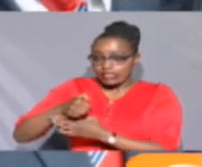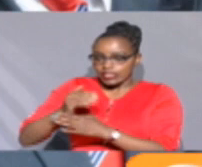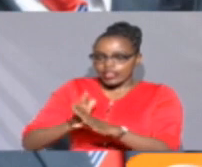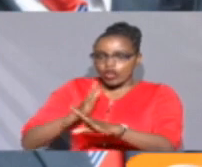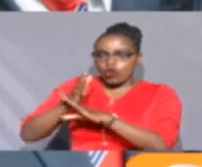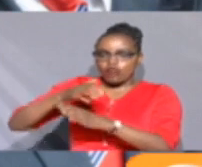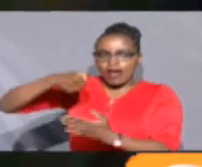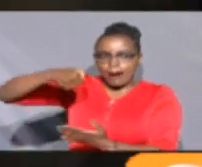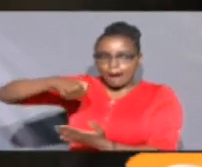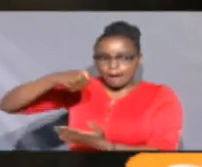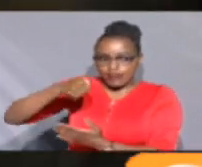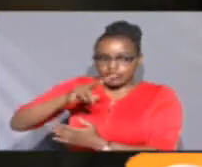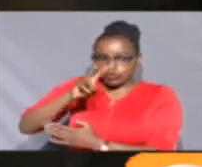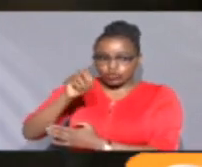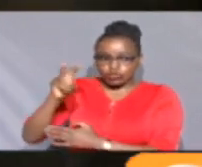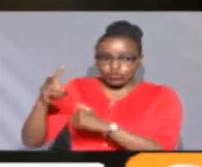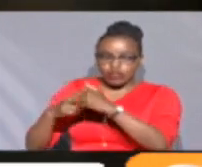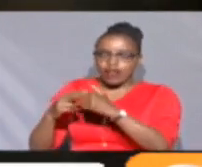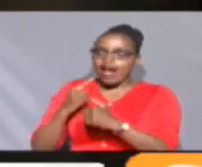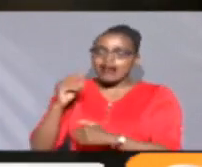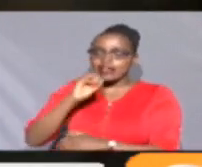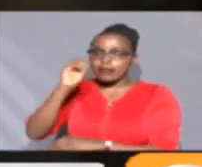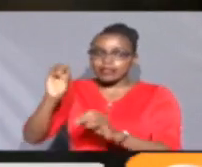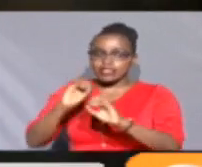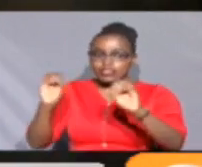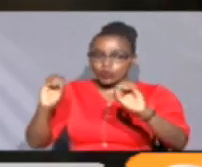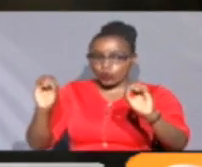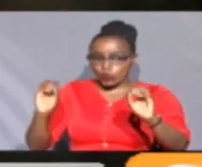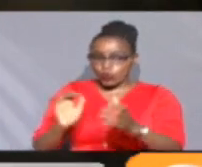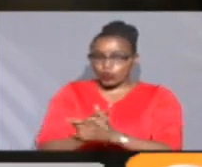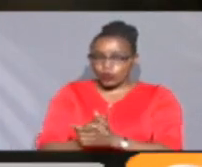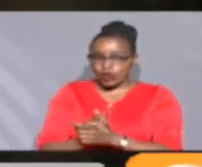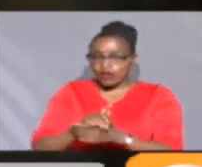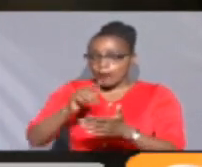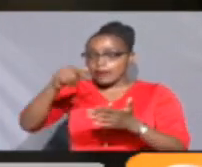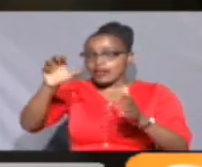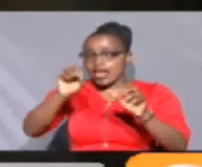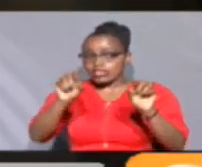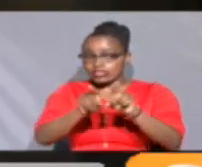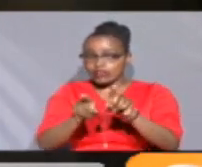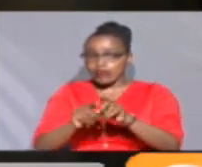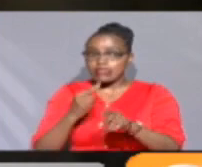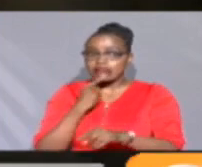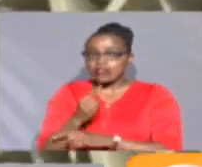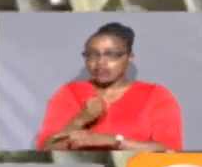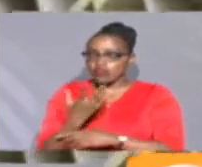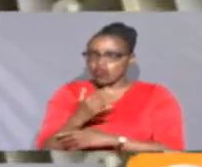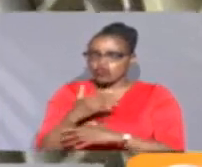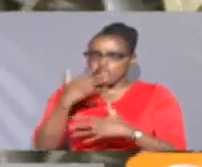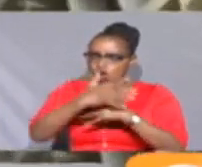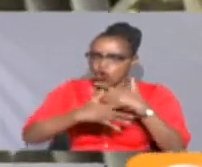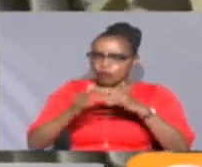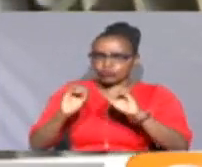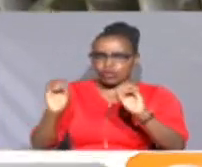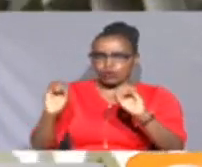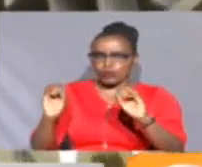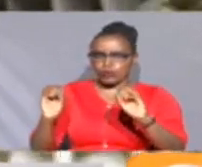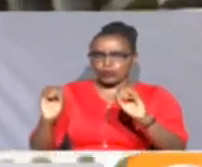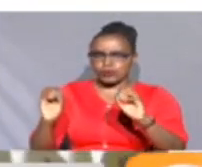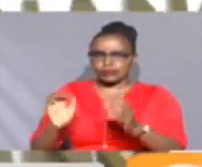of 2009. It may not be 100% correct as a result, like I'm saying, of computer input.